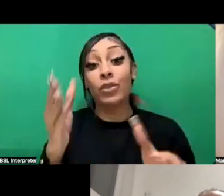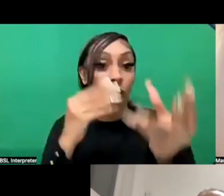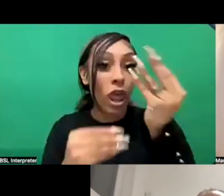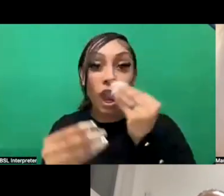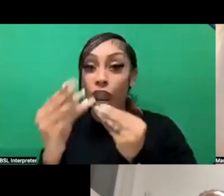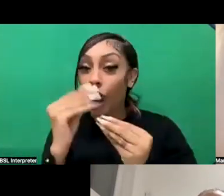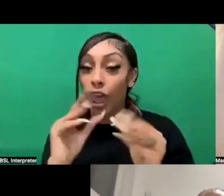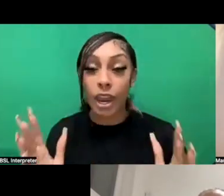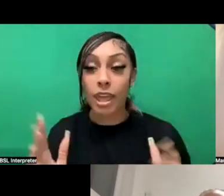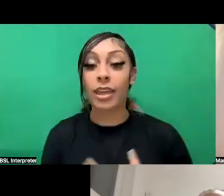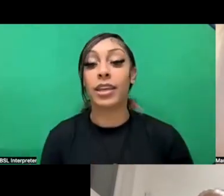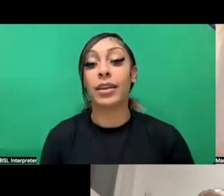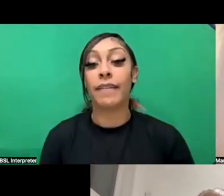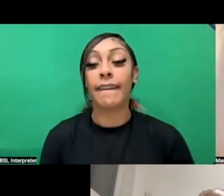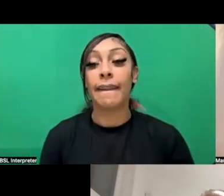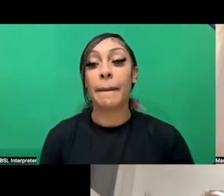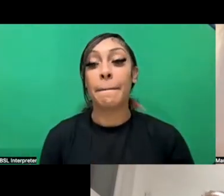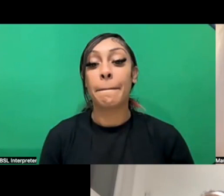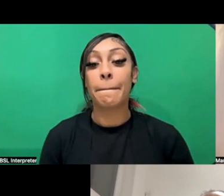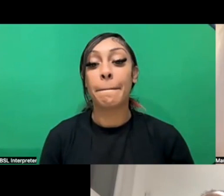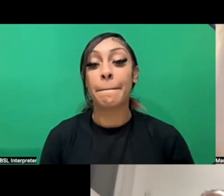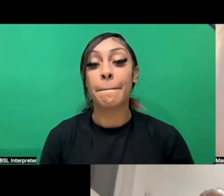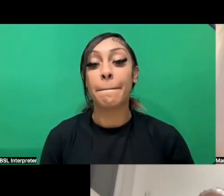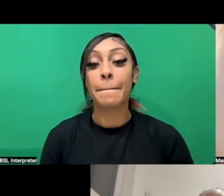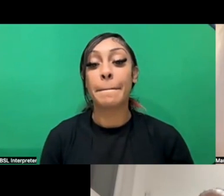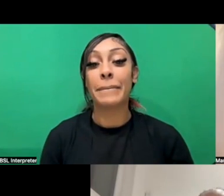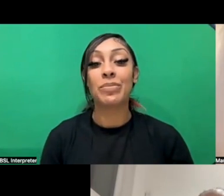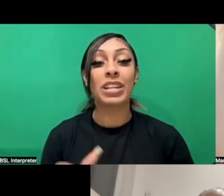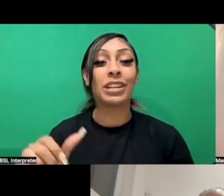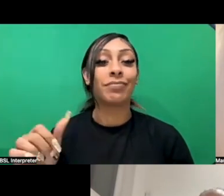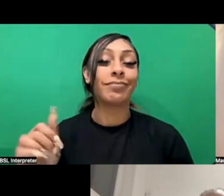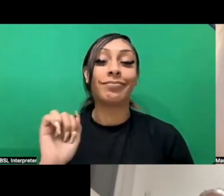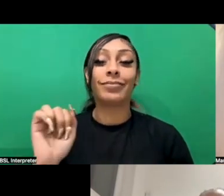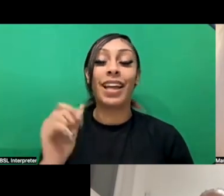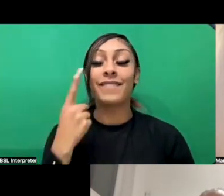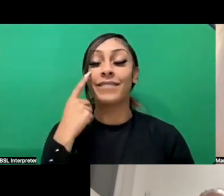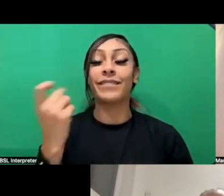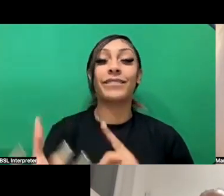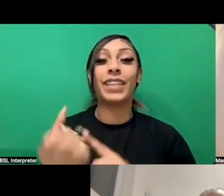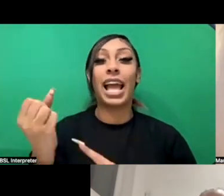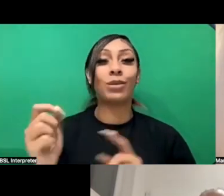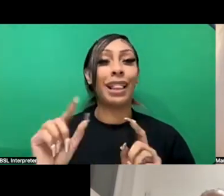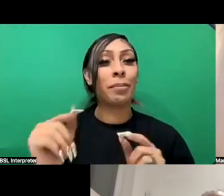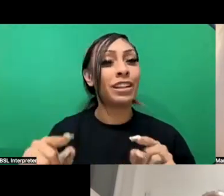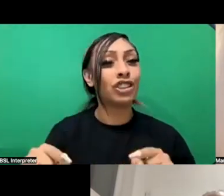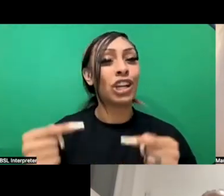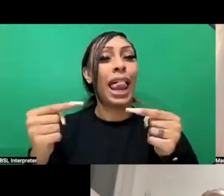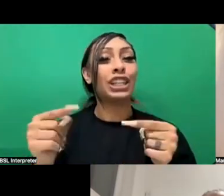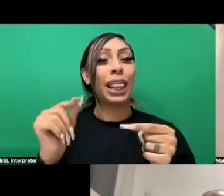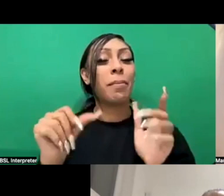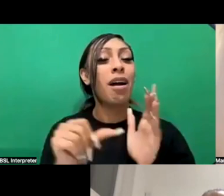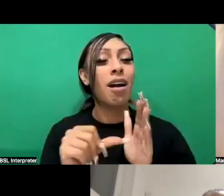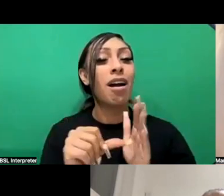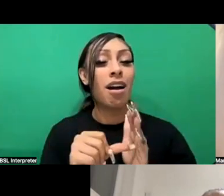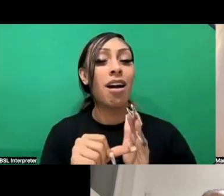any other. But often, you know, just due to fine motor skills and stuff, they find it fairly challenging. And I think, yeah, it's